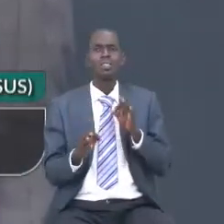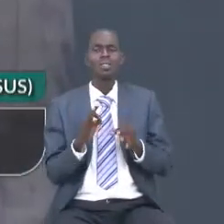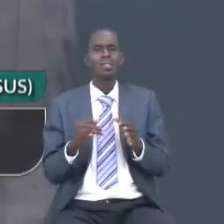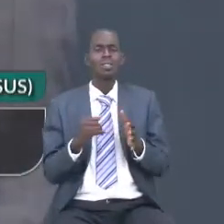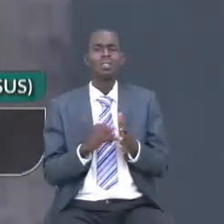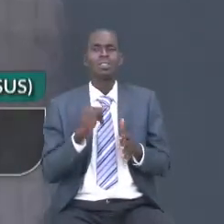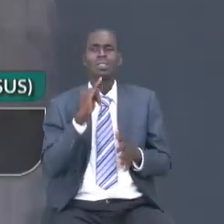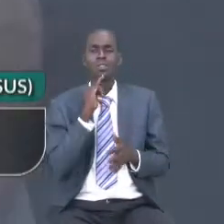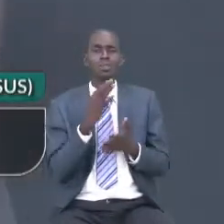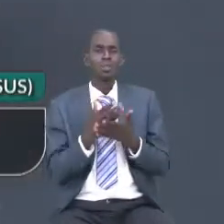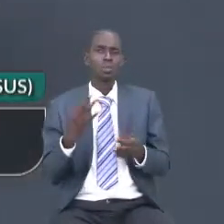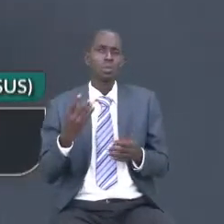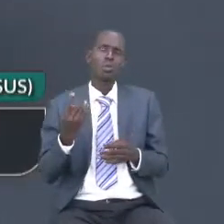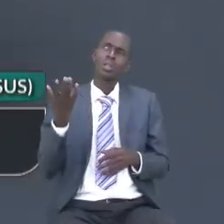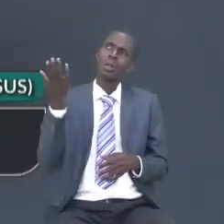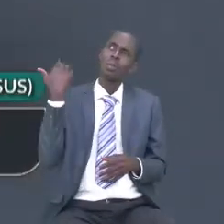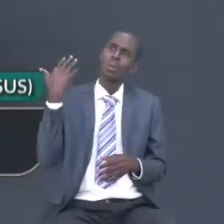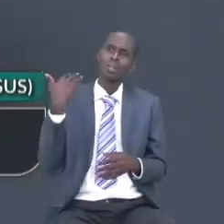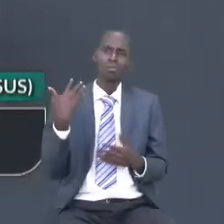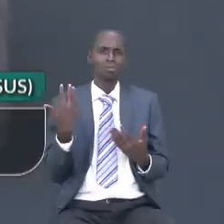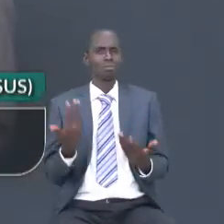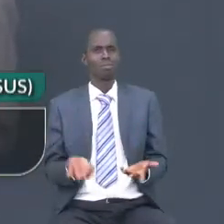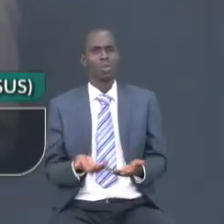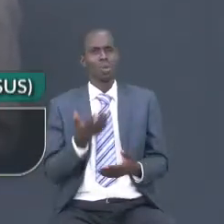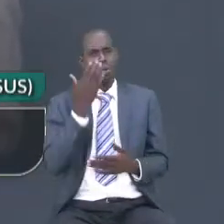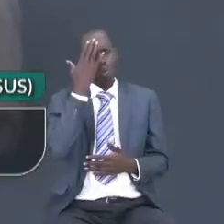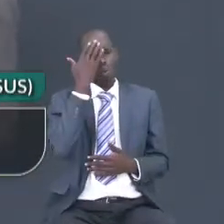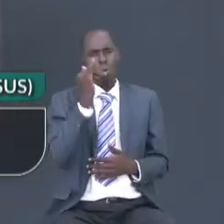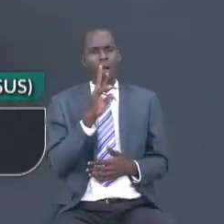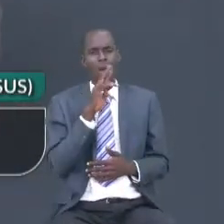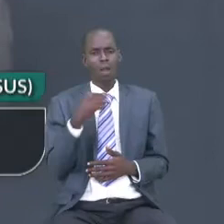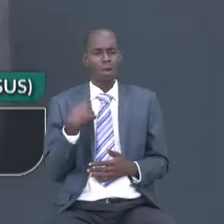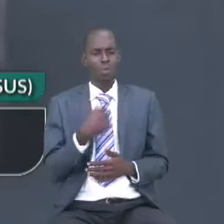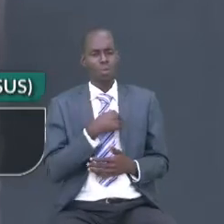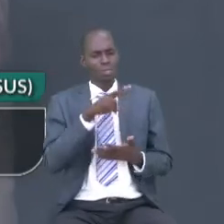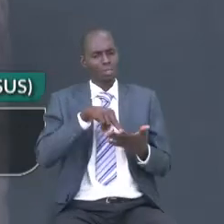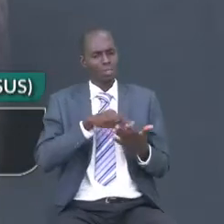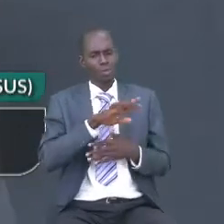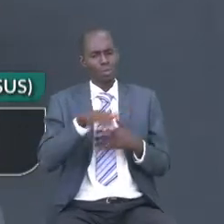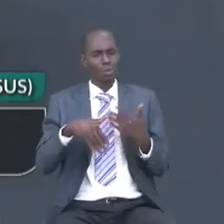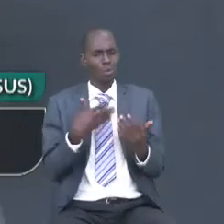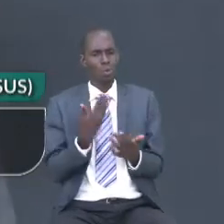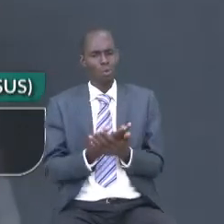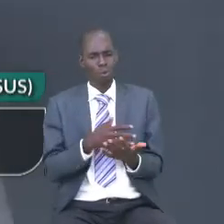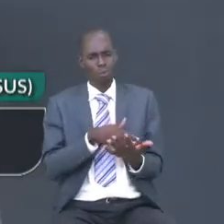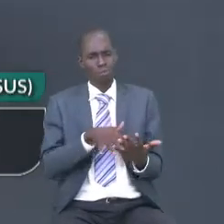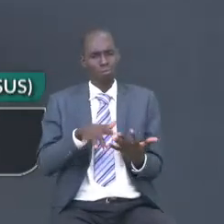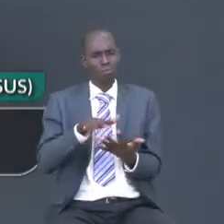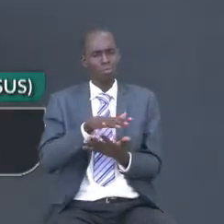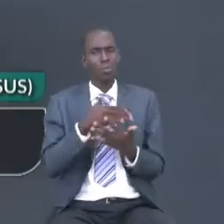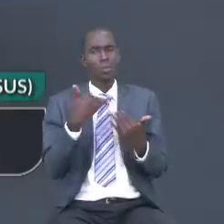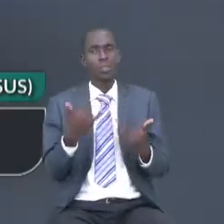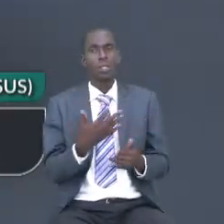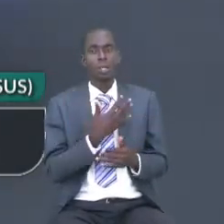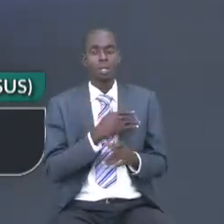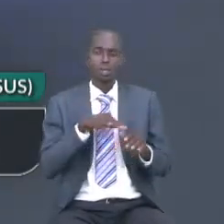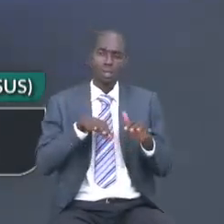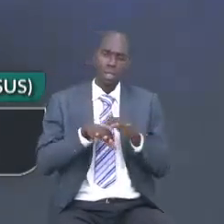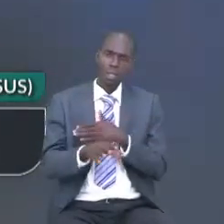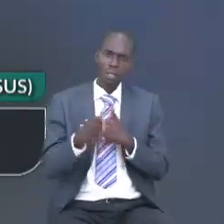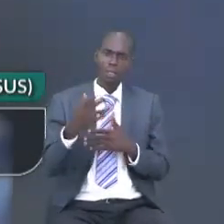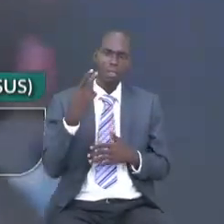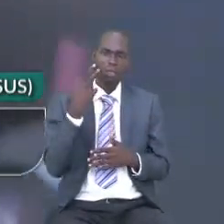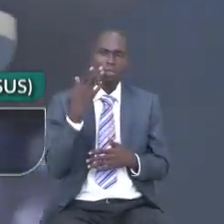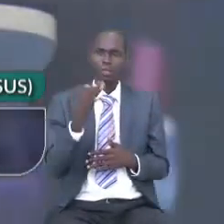past. That, why are we even reading all this? But when you get there and you see there's no life, there's no